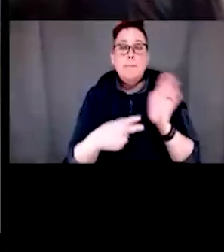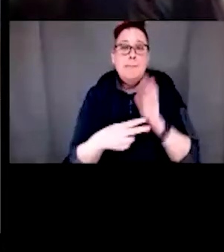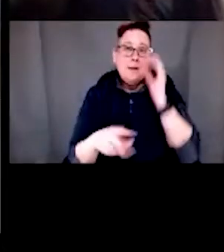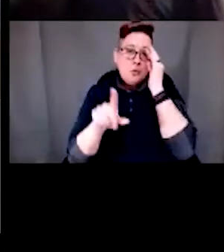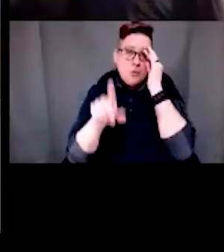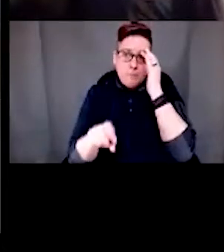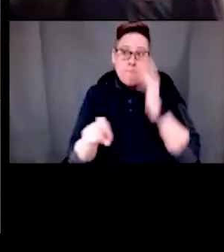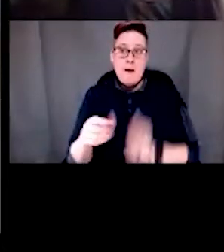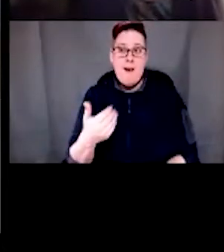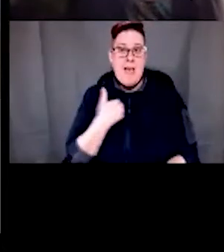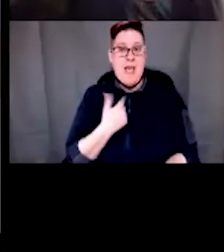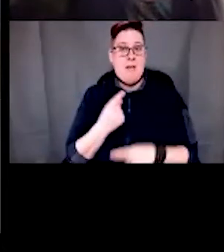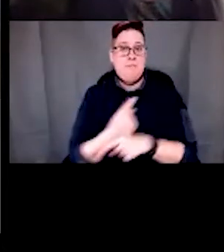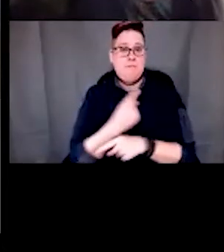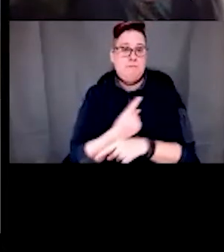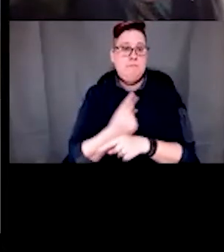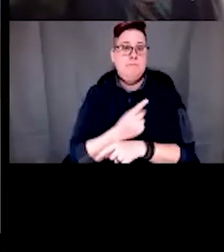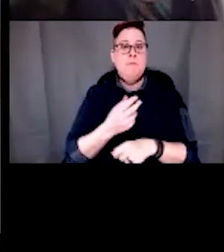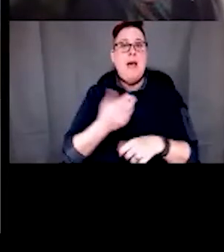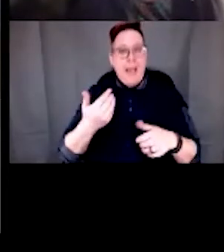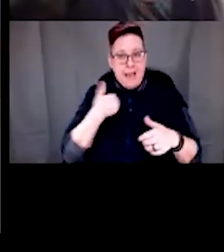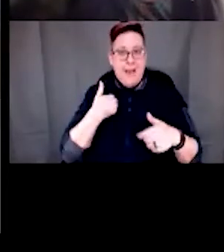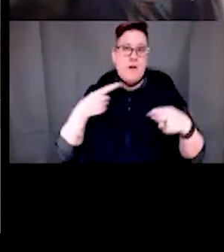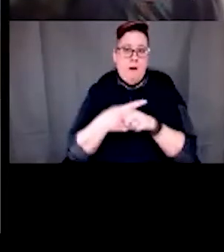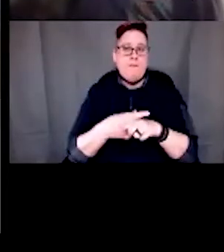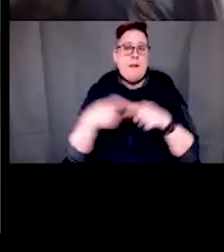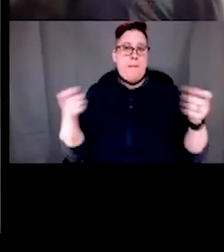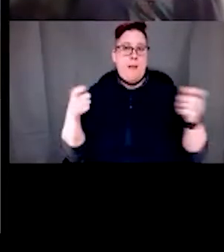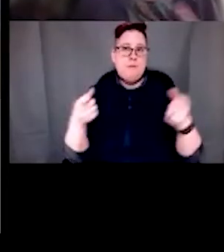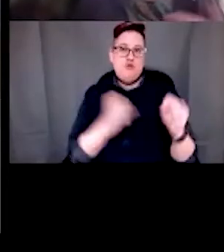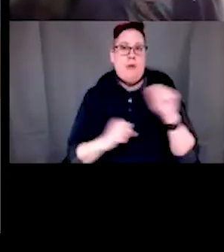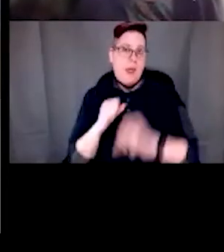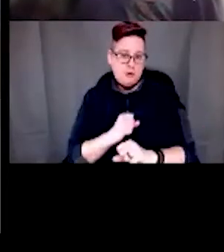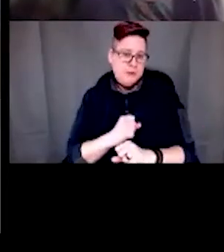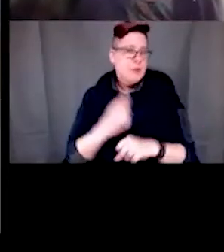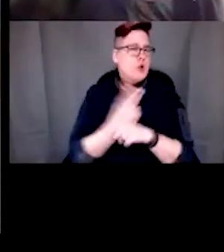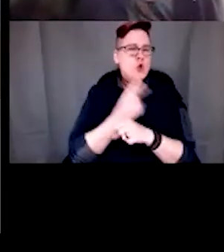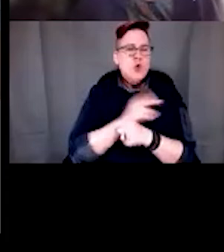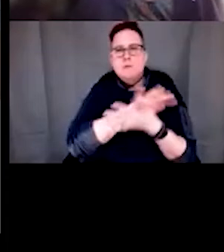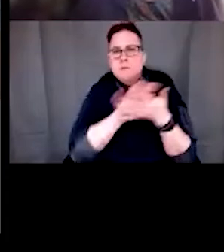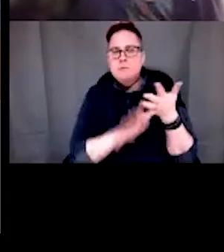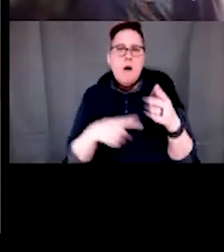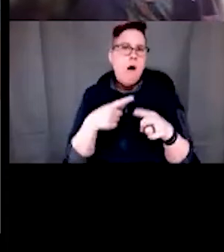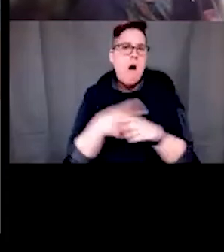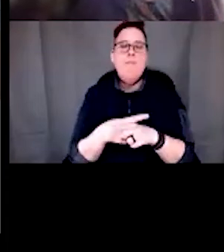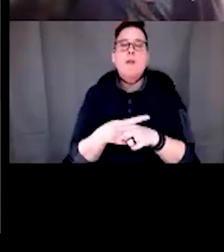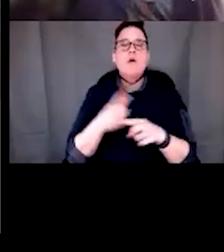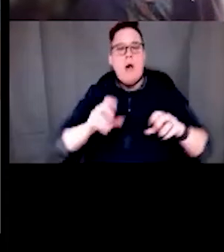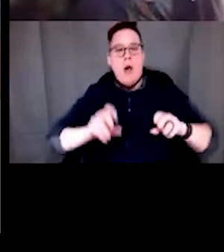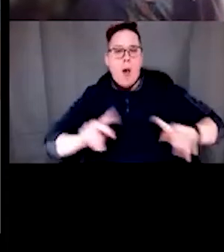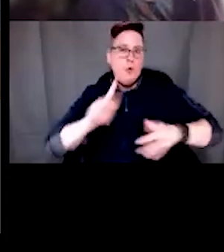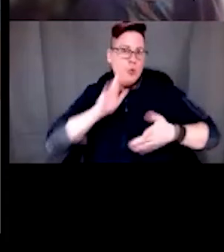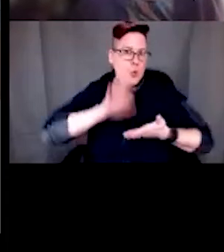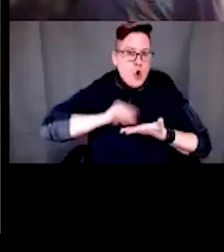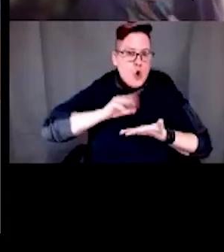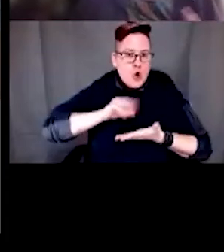have routine employment of conflict management strategies. And you have to use all kinds of conflict as opportunities for new